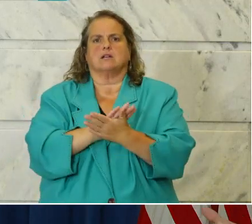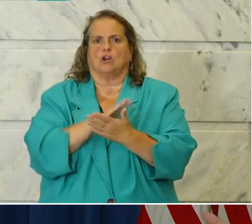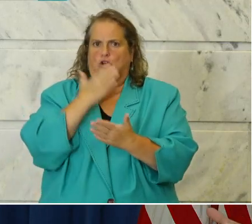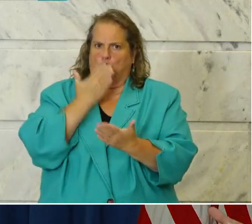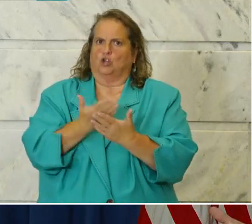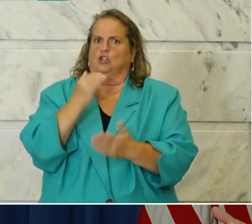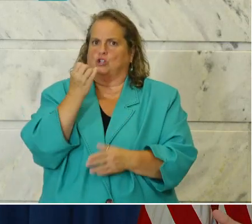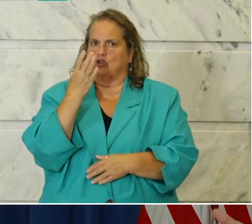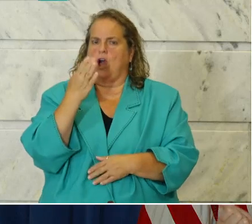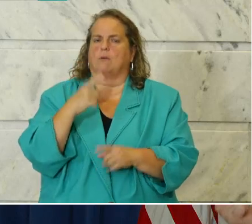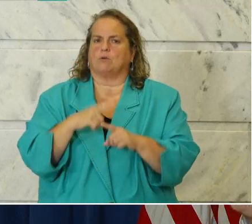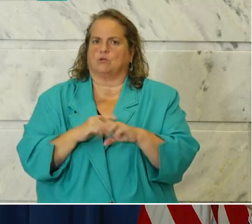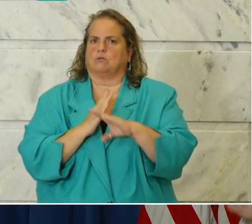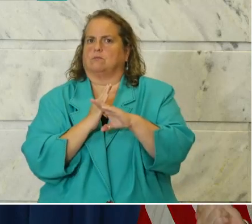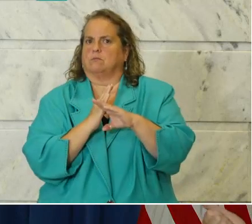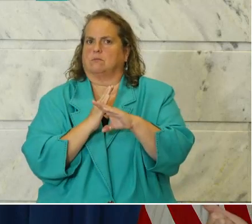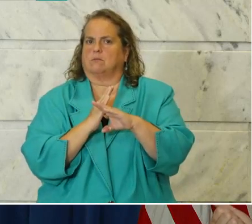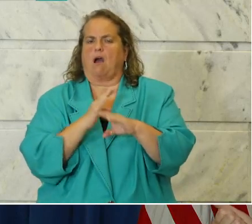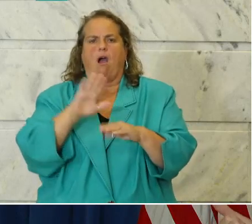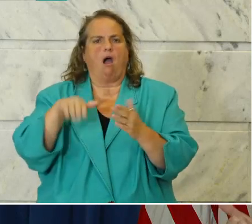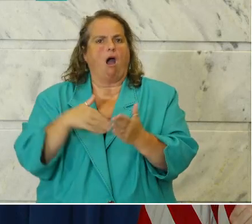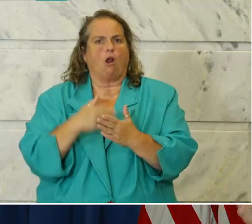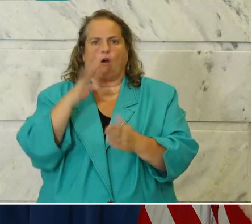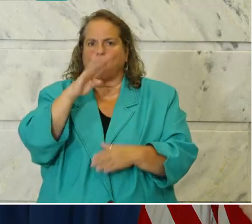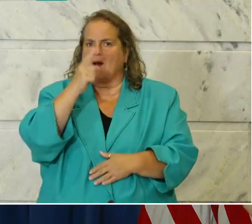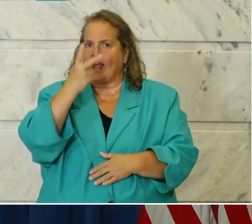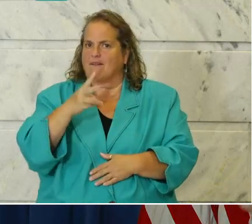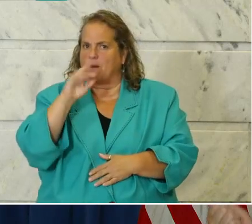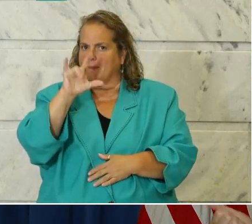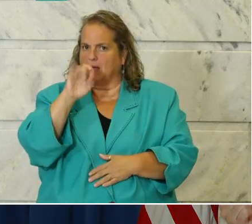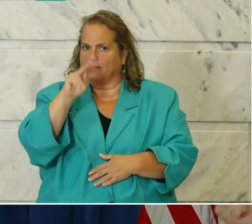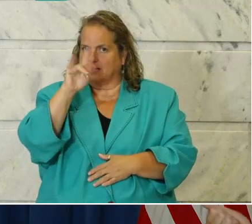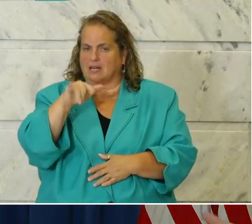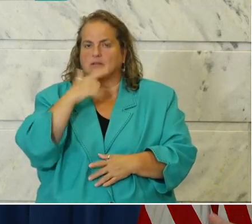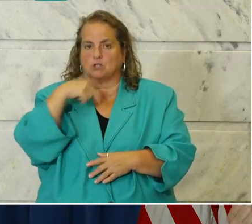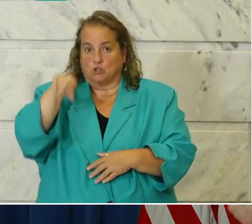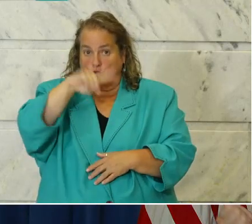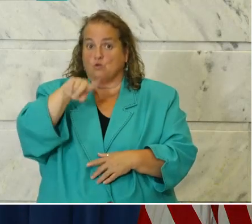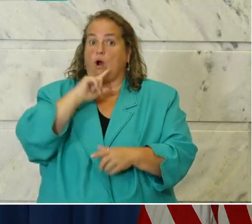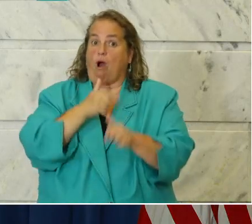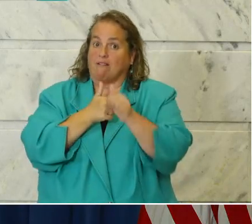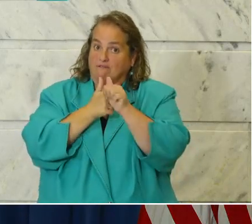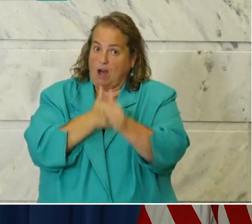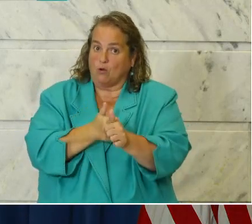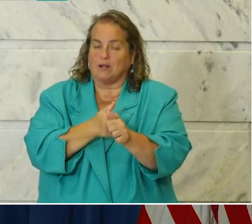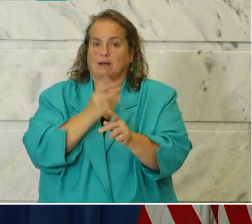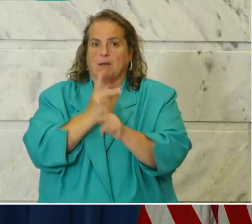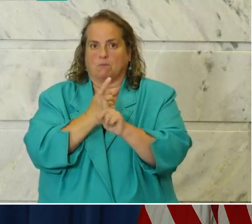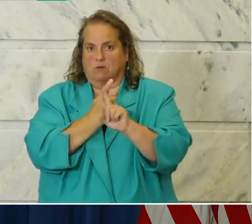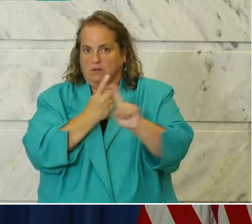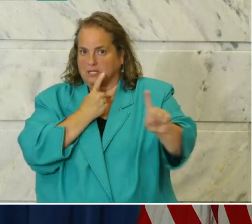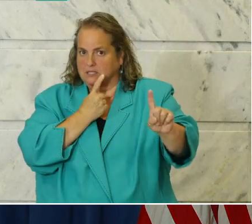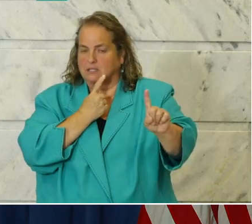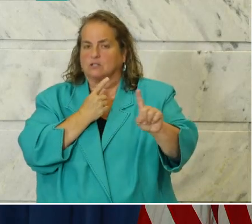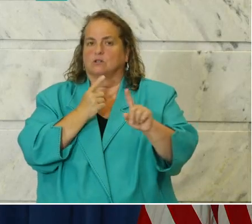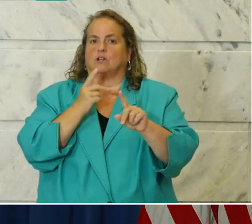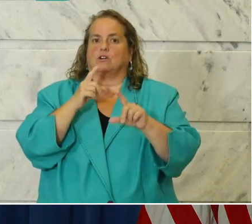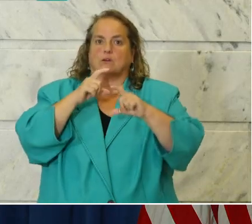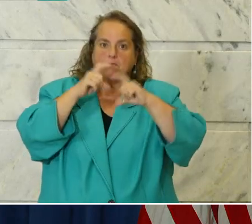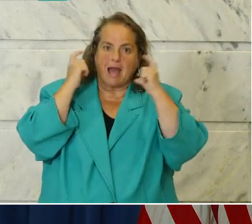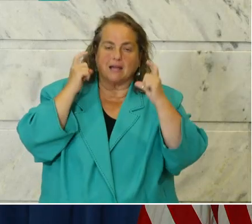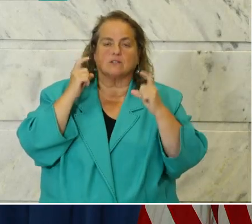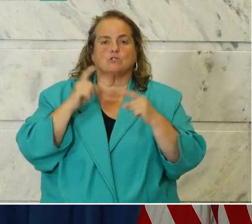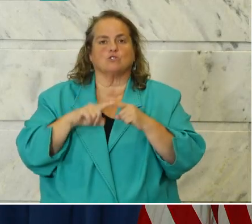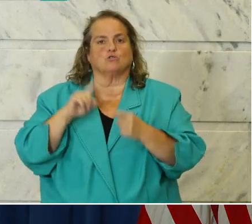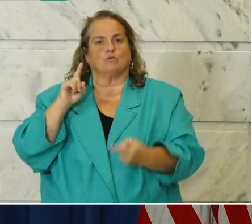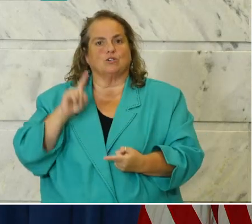us, all 4.5 million Kentuckians, following that guidance and keeping people away from each other and doing things we need to reduce the risk of